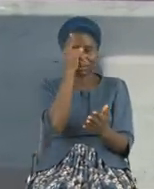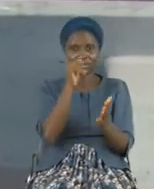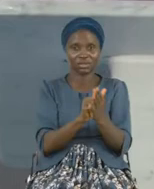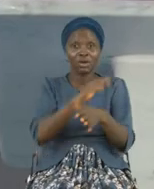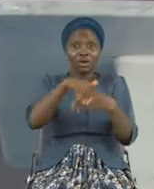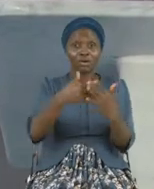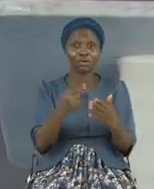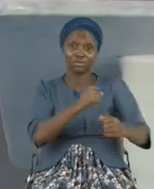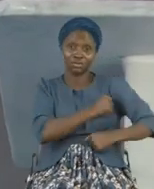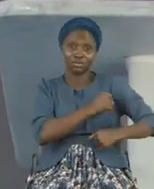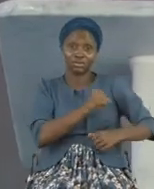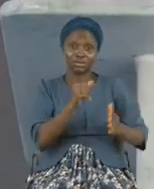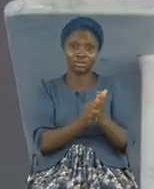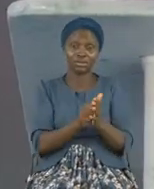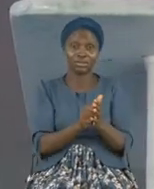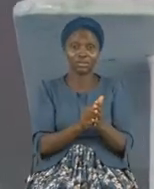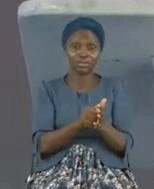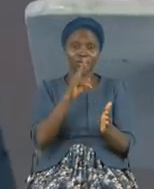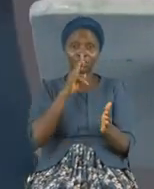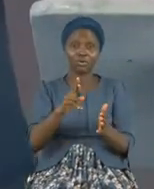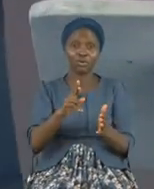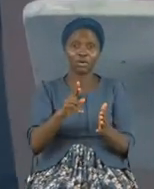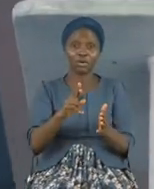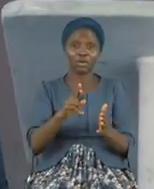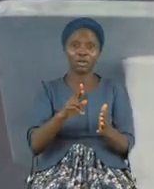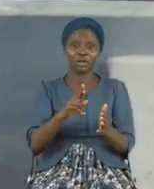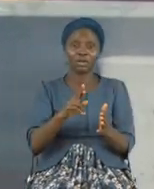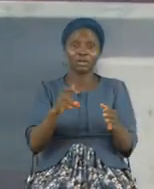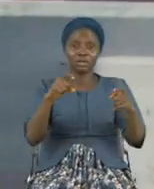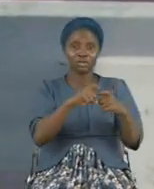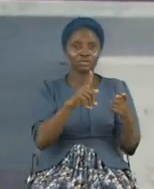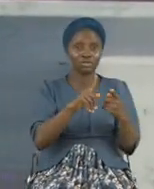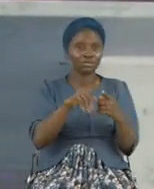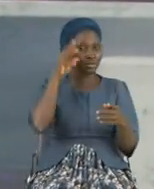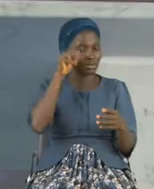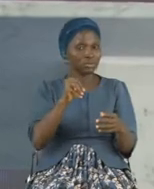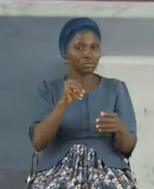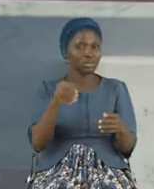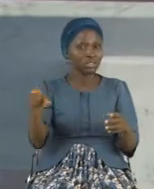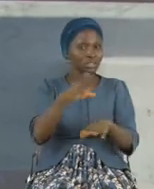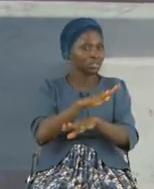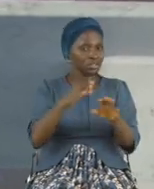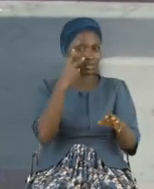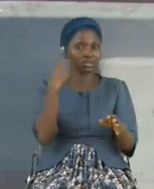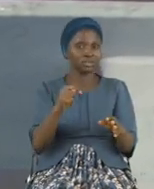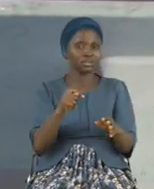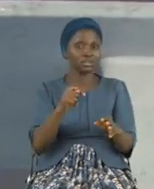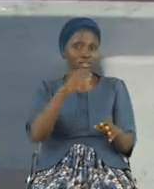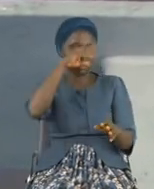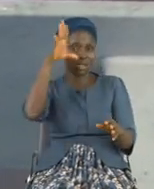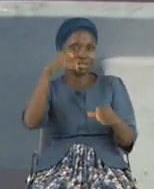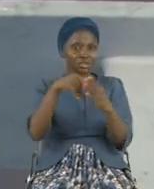are tied with him, they didn't see the light in the prison. They didn't hear the voice of